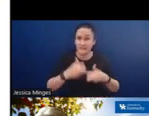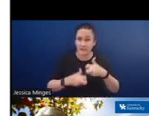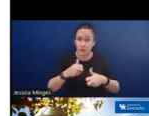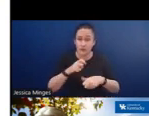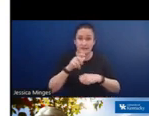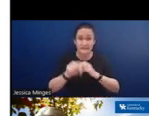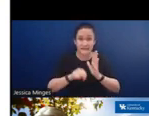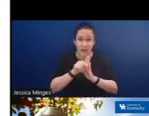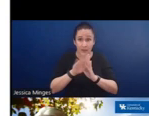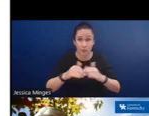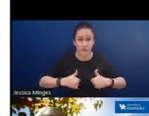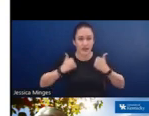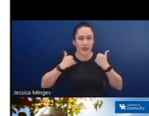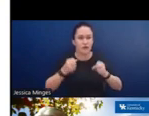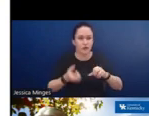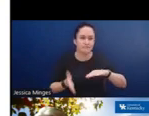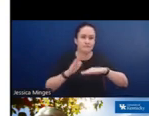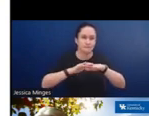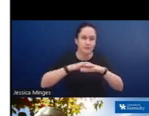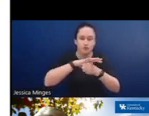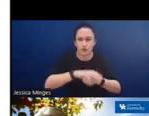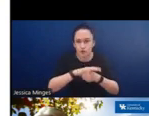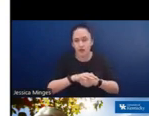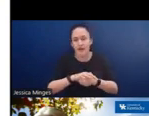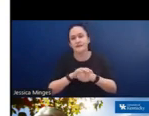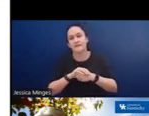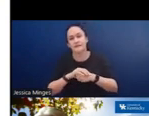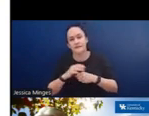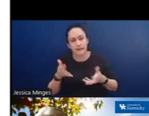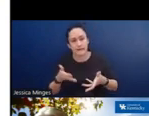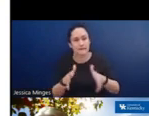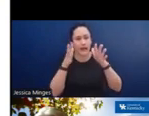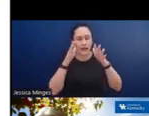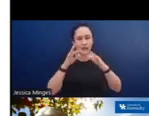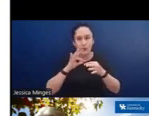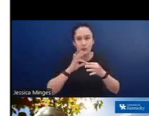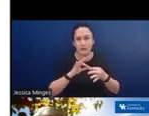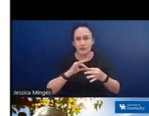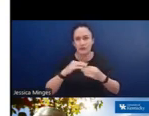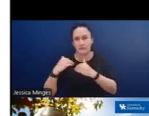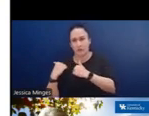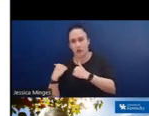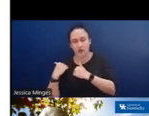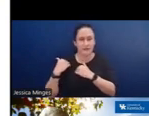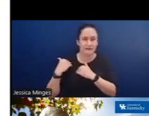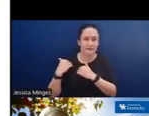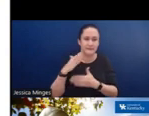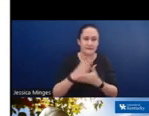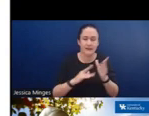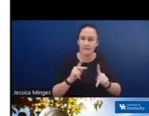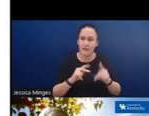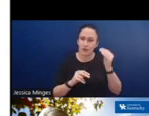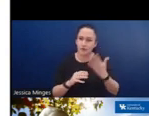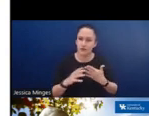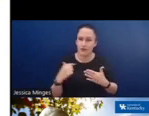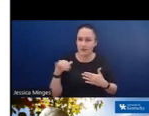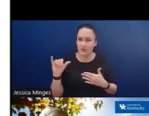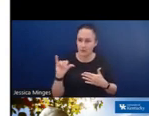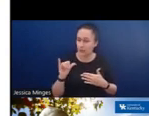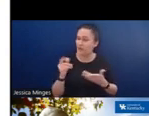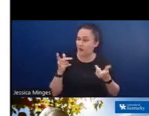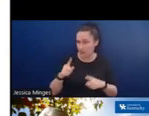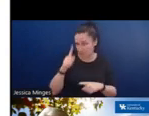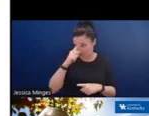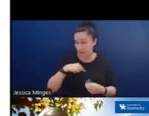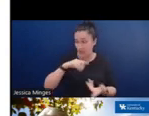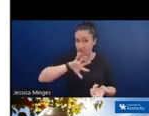stress, anxiety, relationship burdens. And some people shared too that this had happened to them and it disrupted